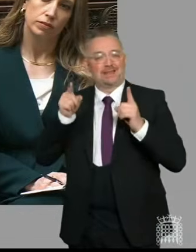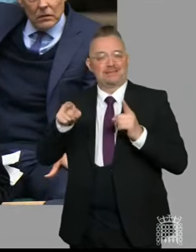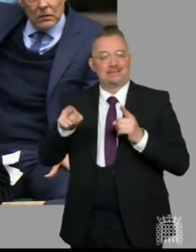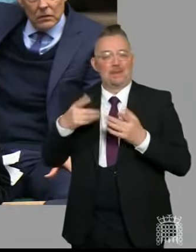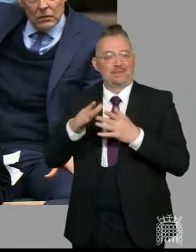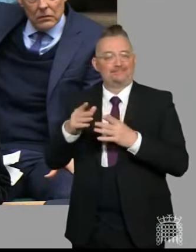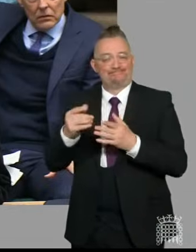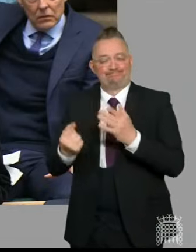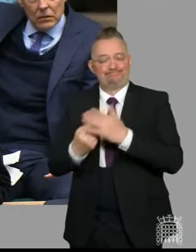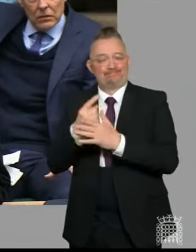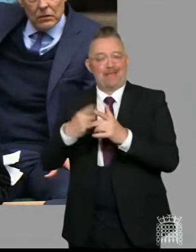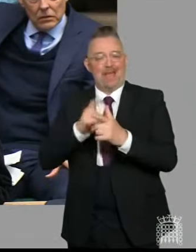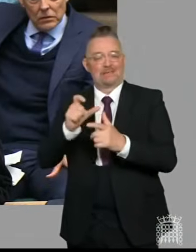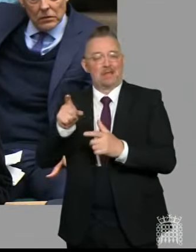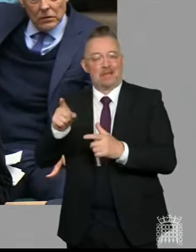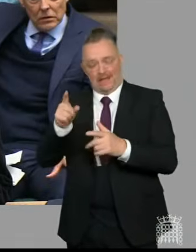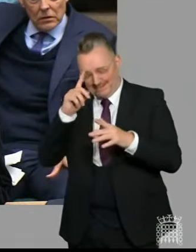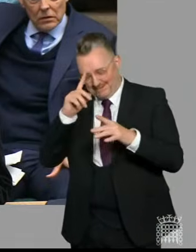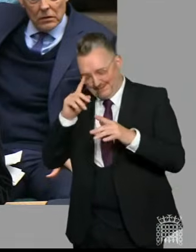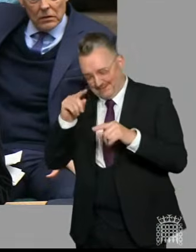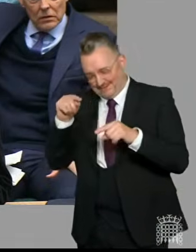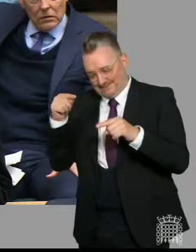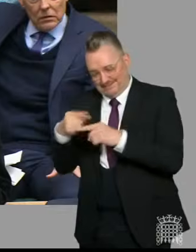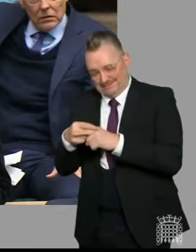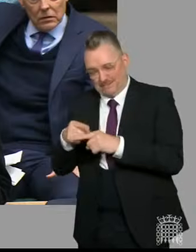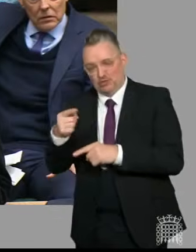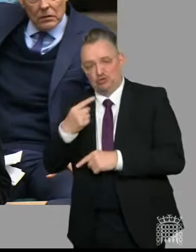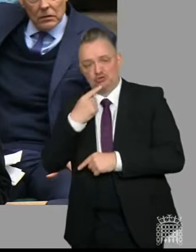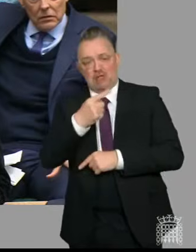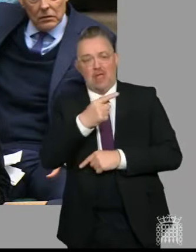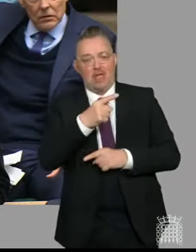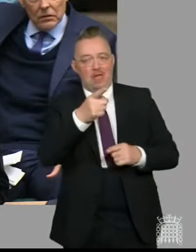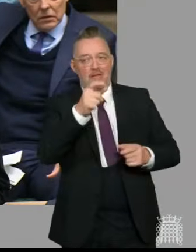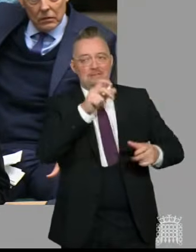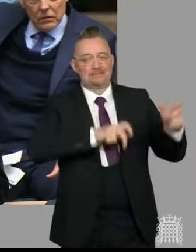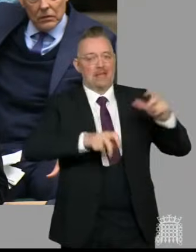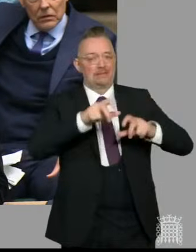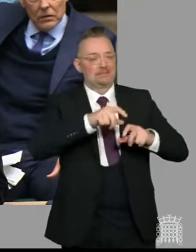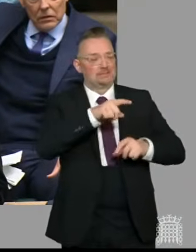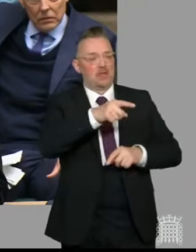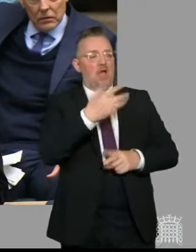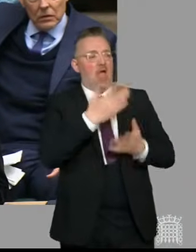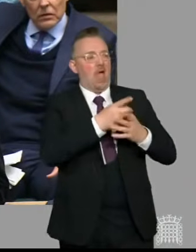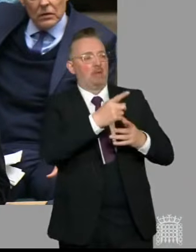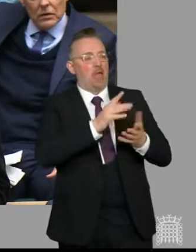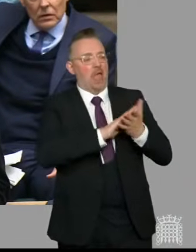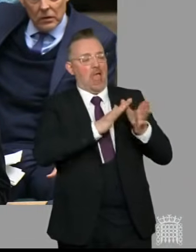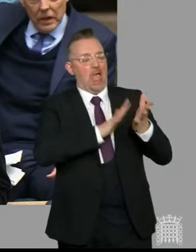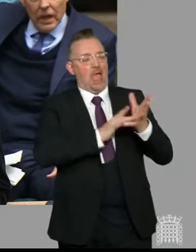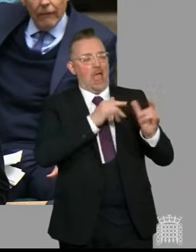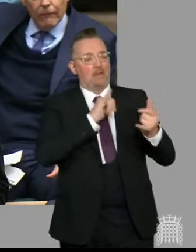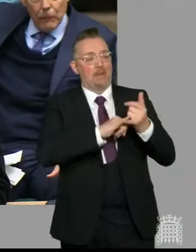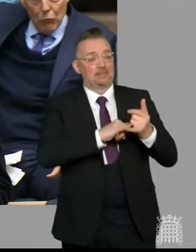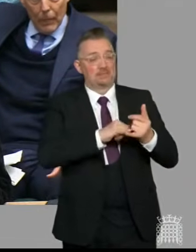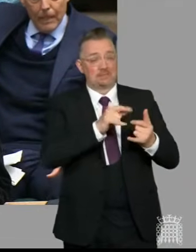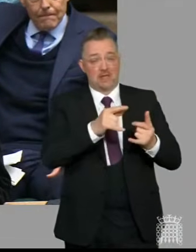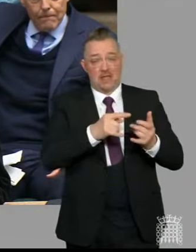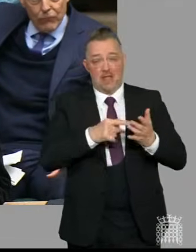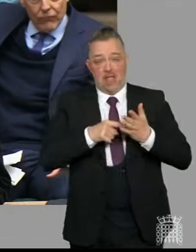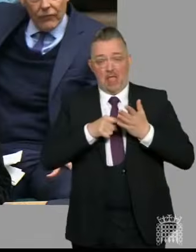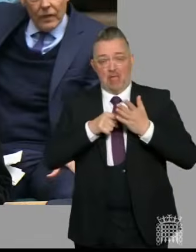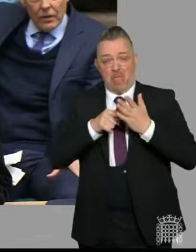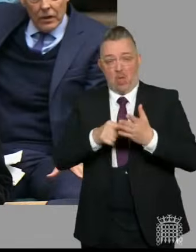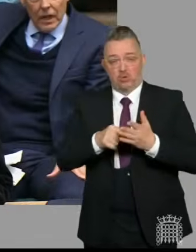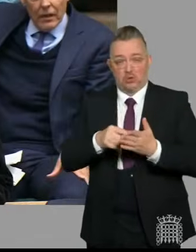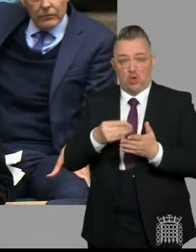a Hamas supporter, the bill, tens of thousands of pounds in costs and damages, was picked